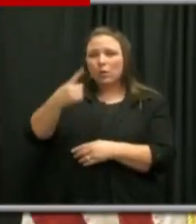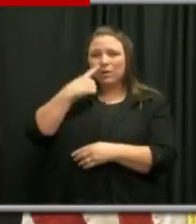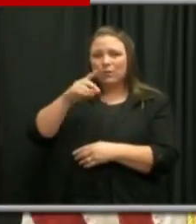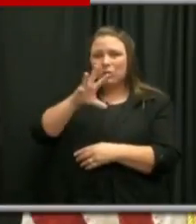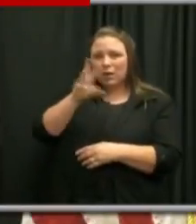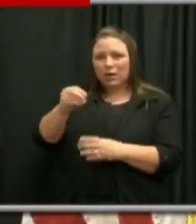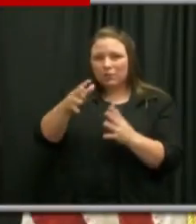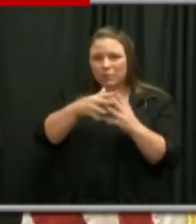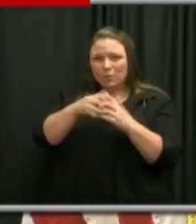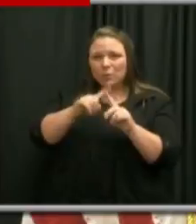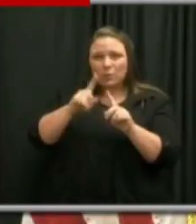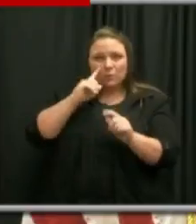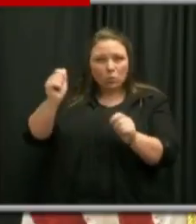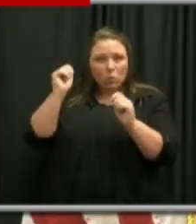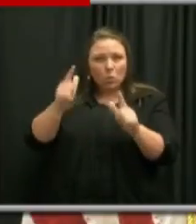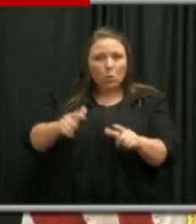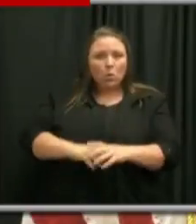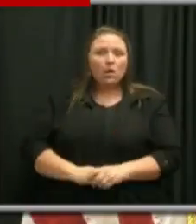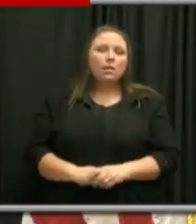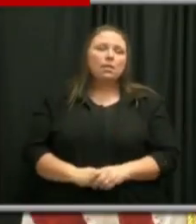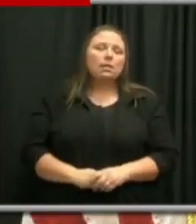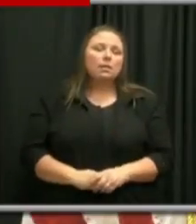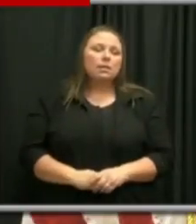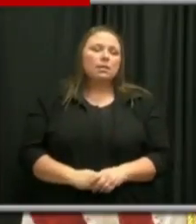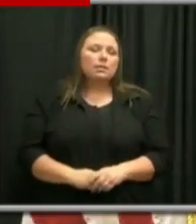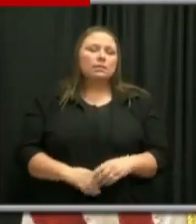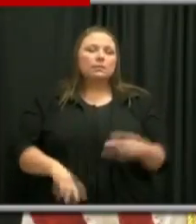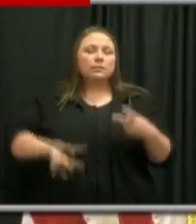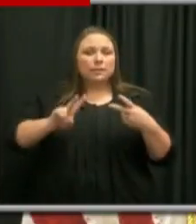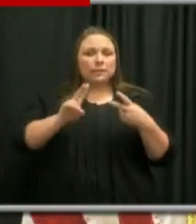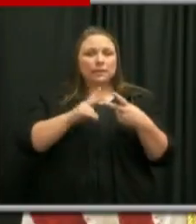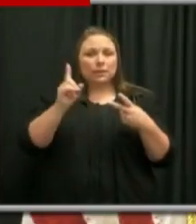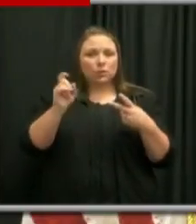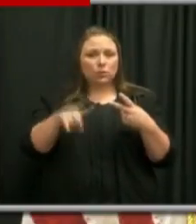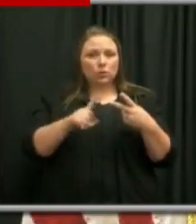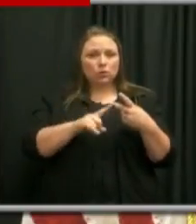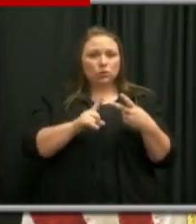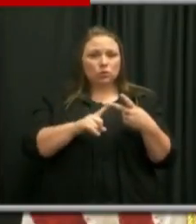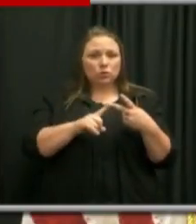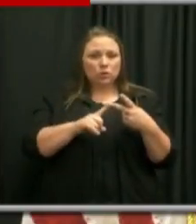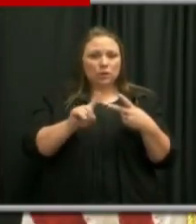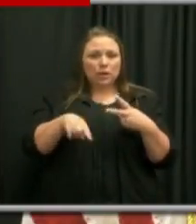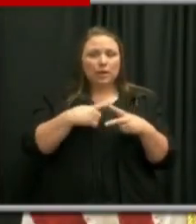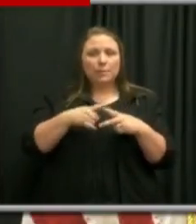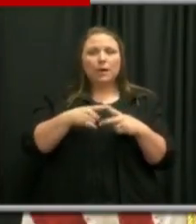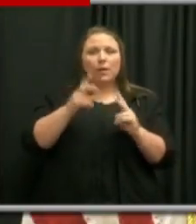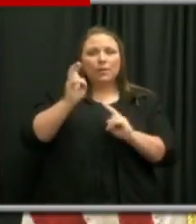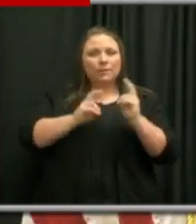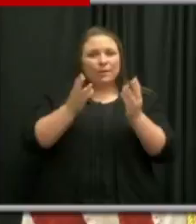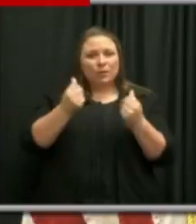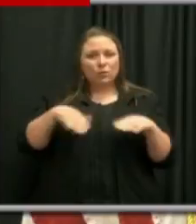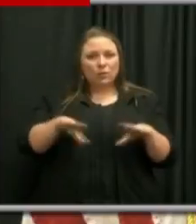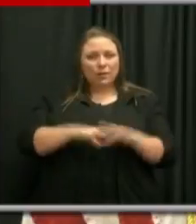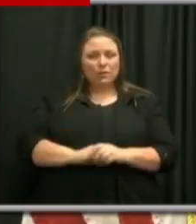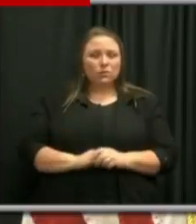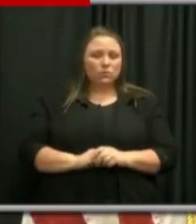everyone? My second question is in regards to the fairgrounds.